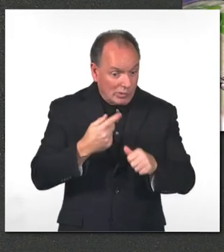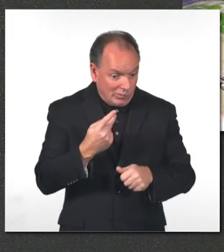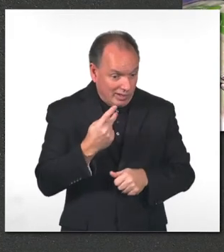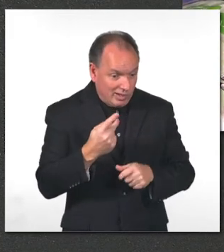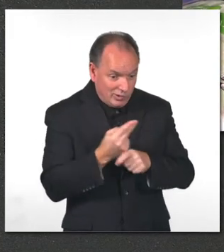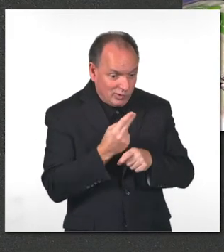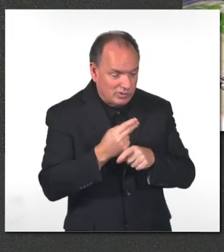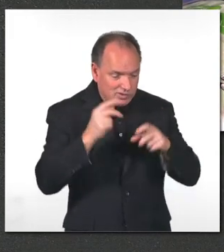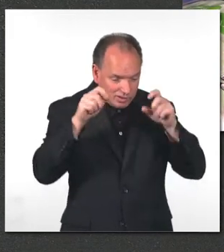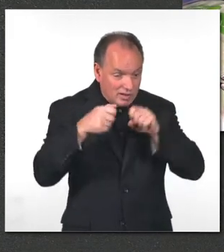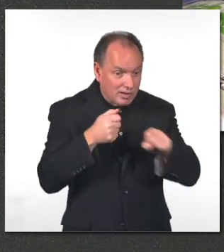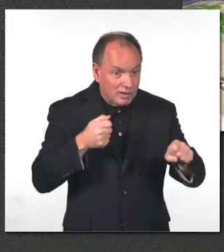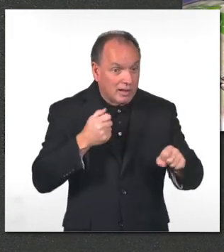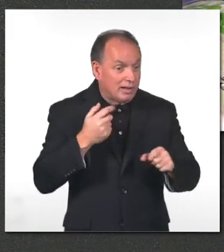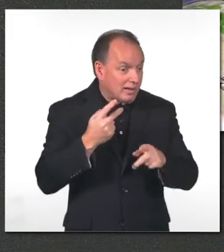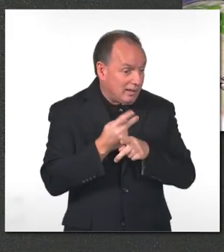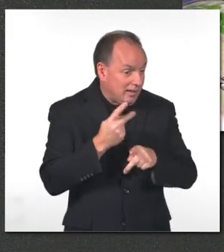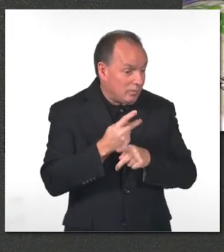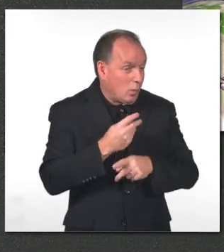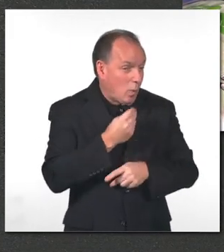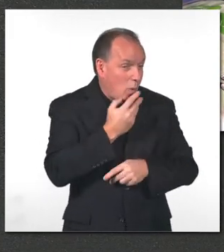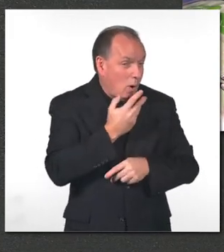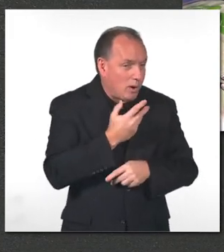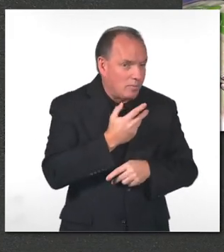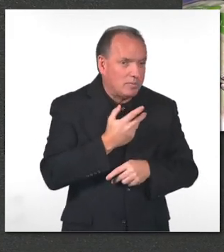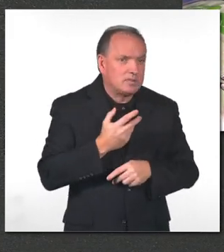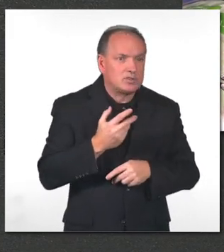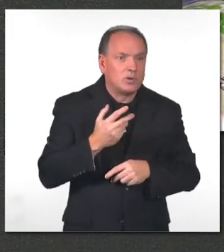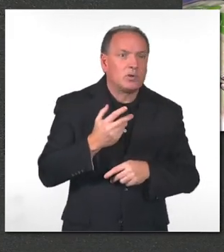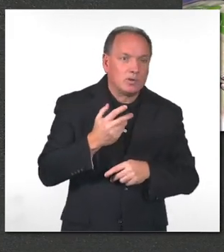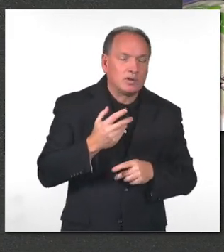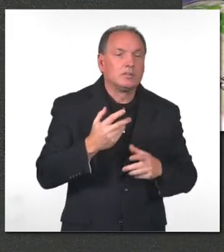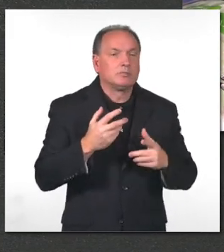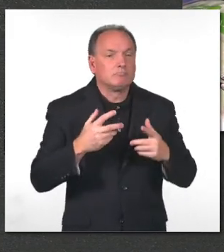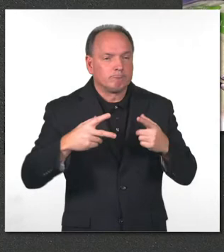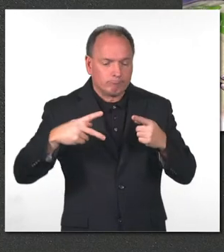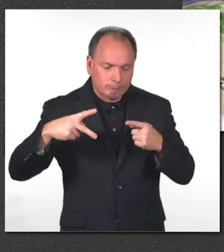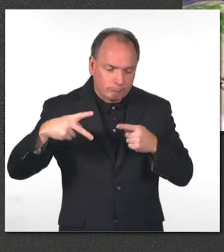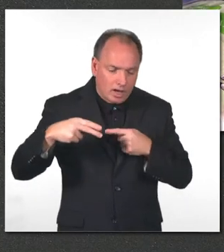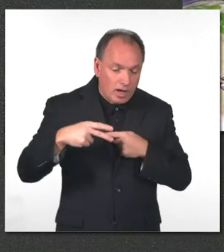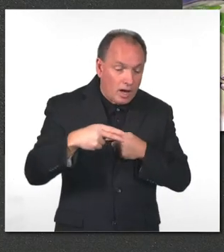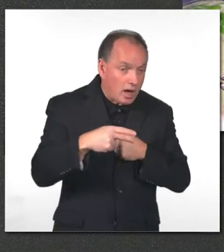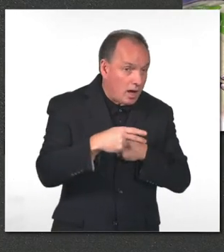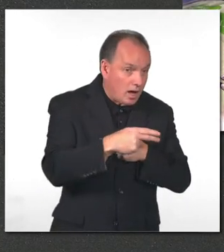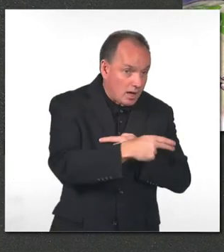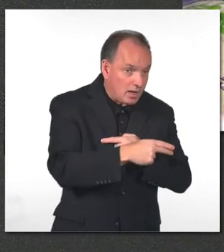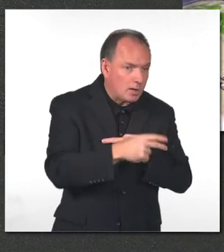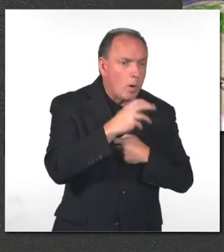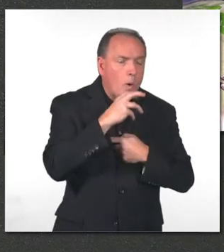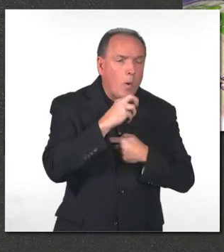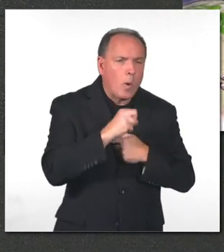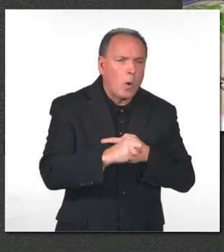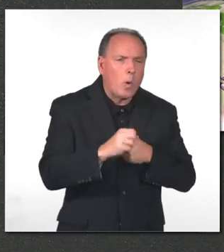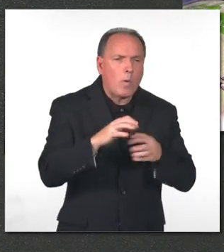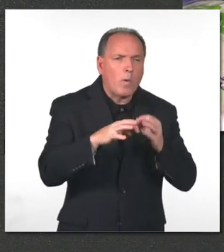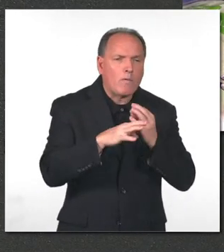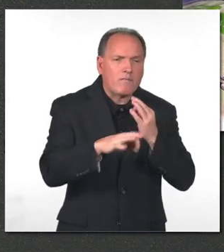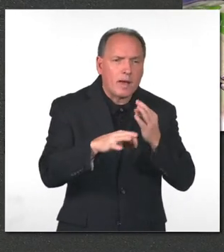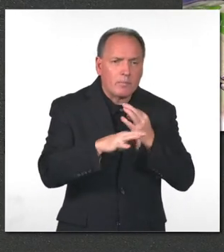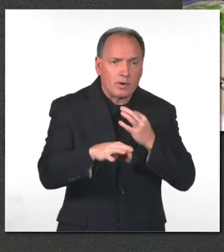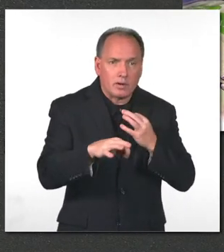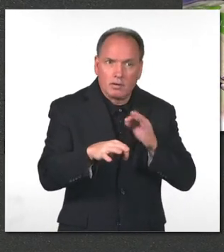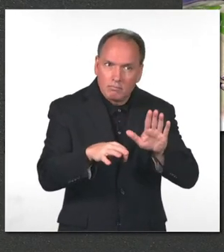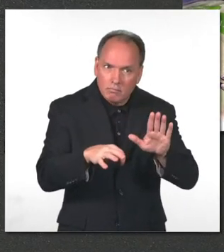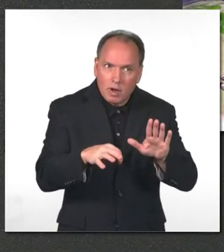were skiing. And when we were sledding. So you want to cut an old piece of fabric.